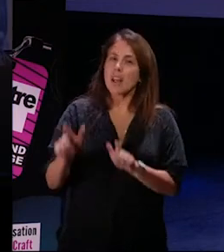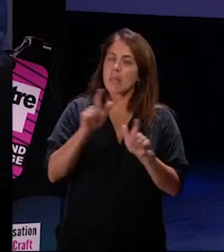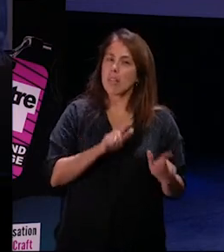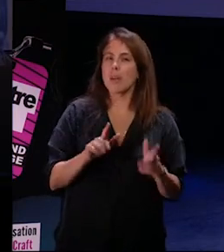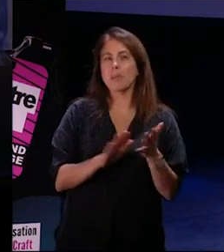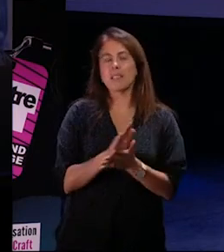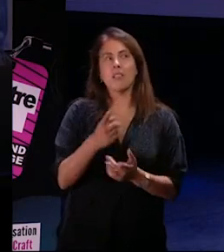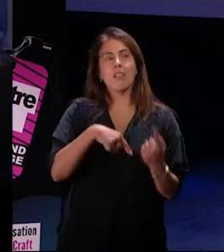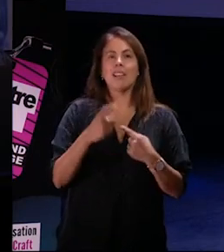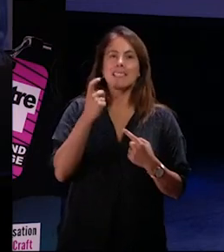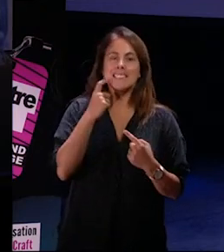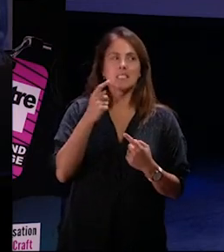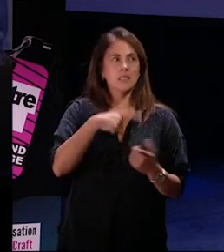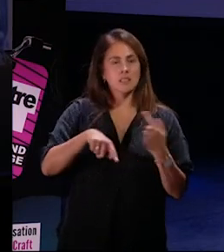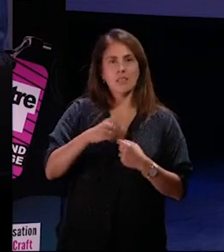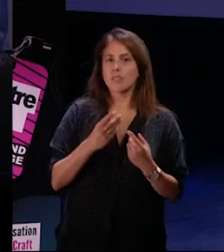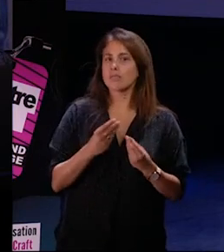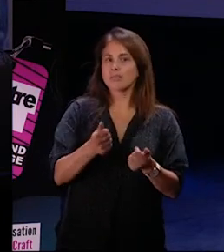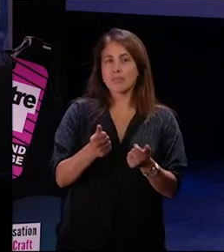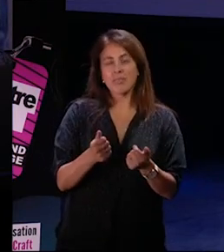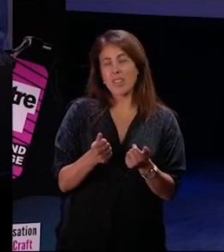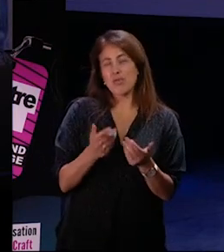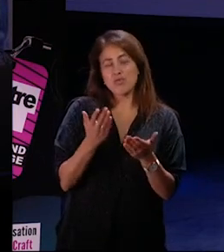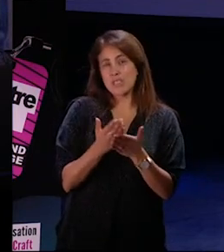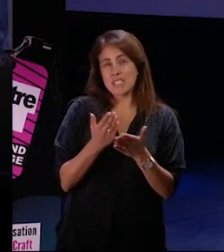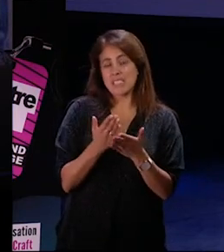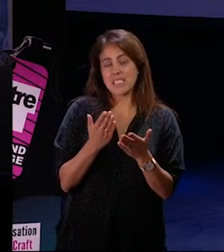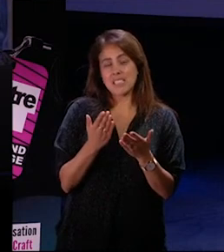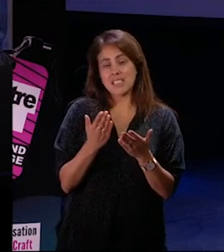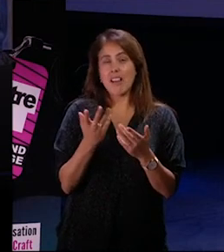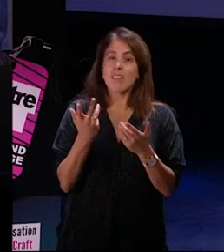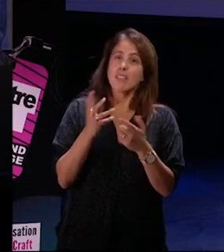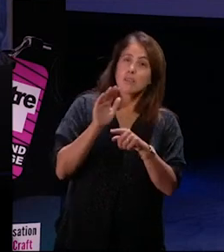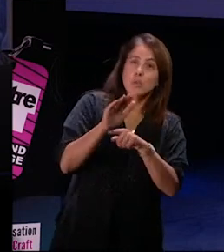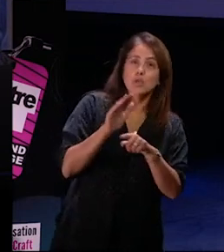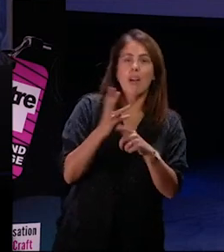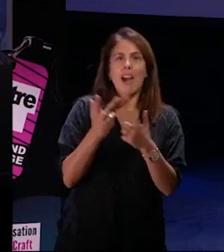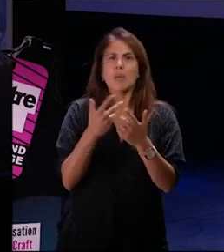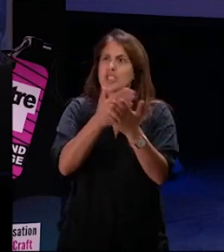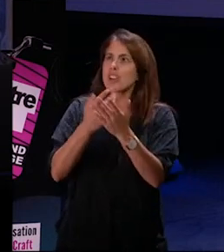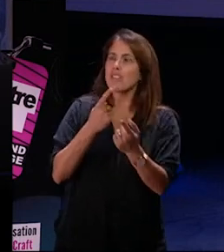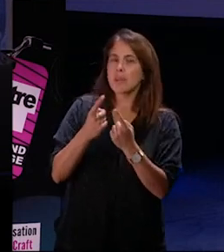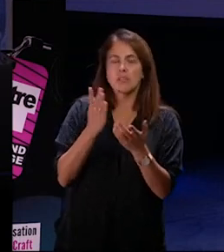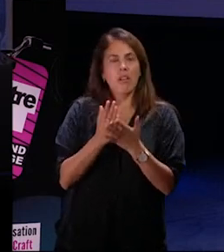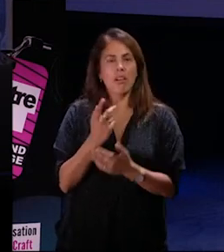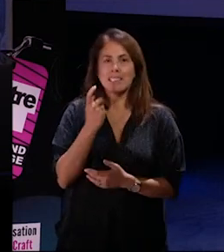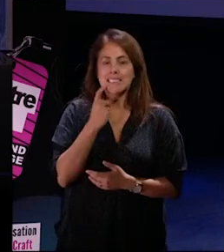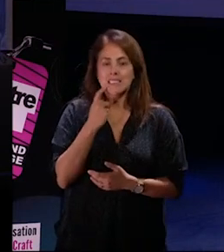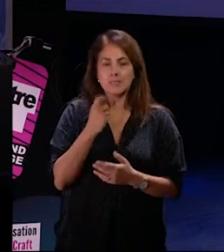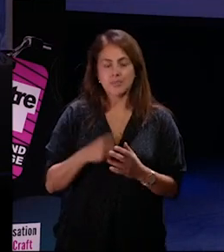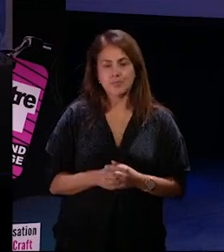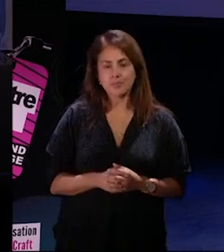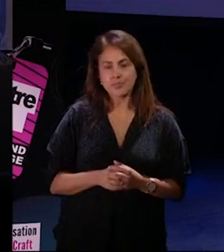a huge gain for us as well. So it's only going to ramp up in the future in terms of how we share that information. And I think it unlocks a huge amount